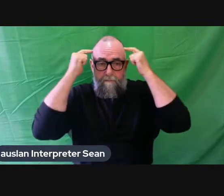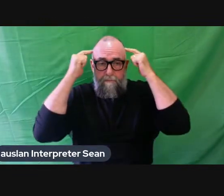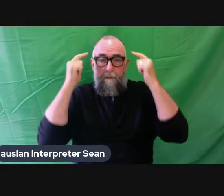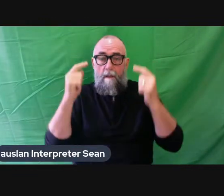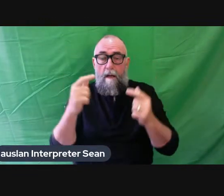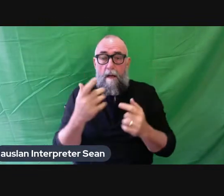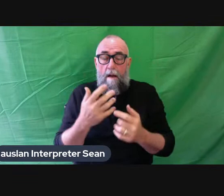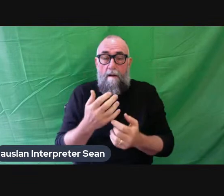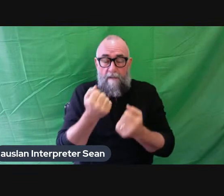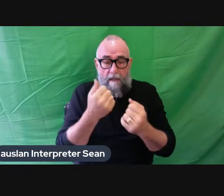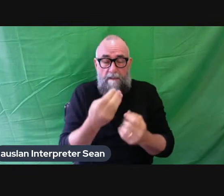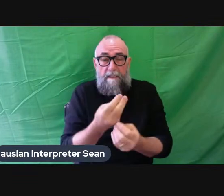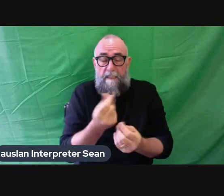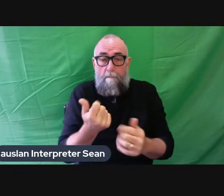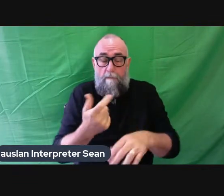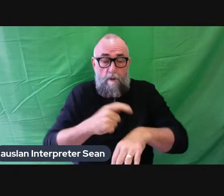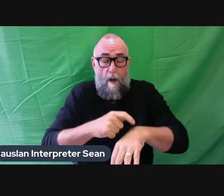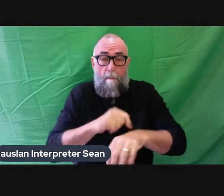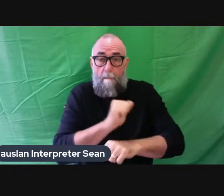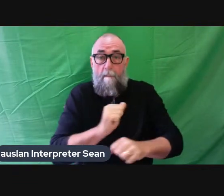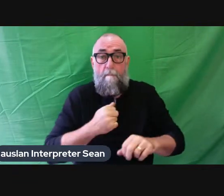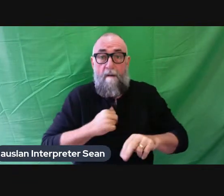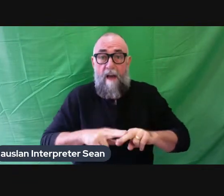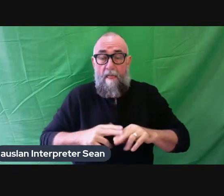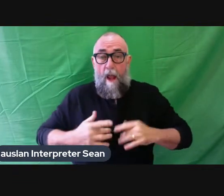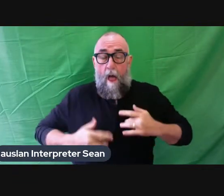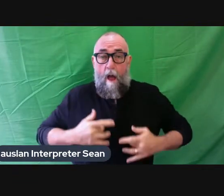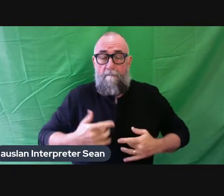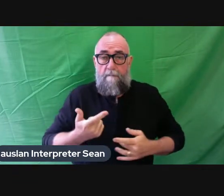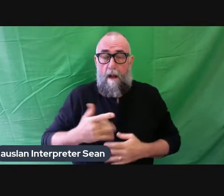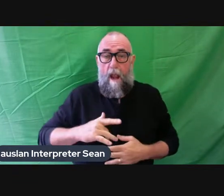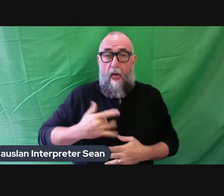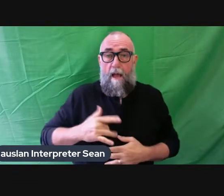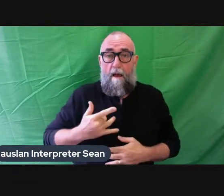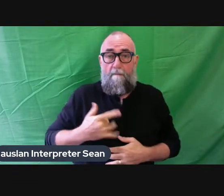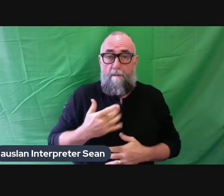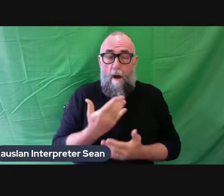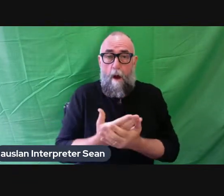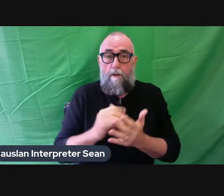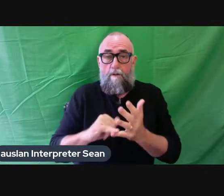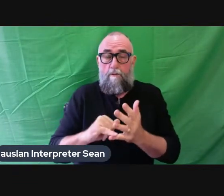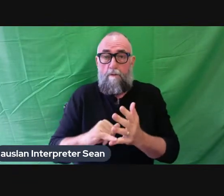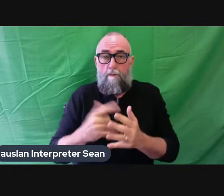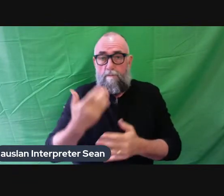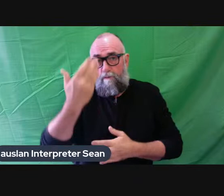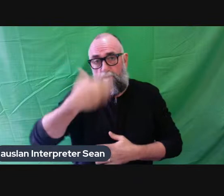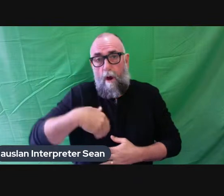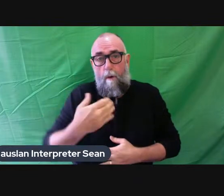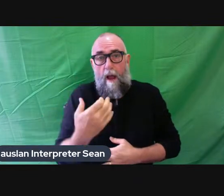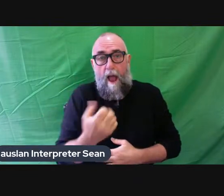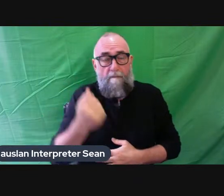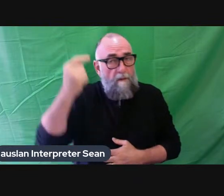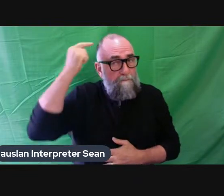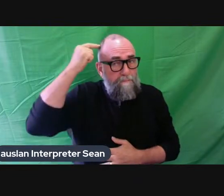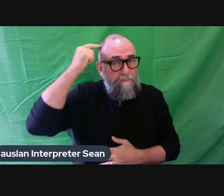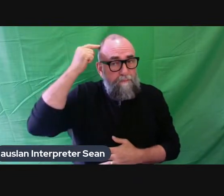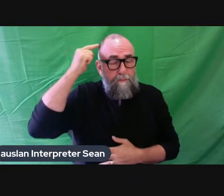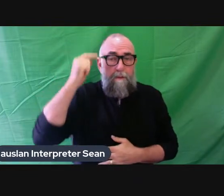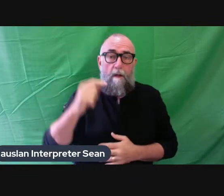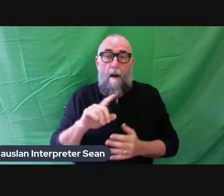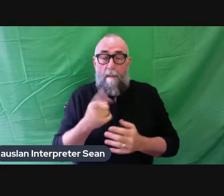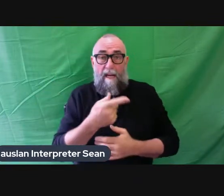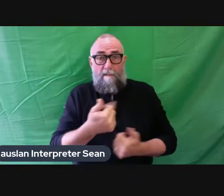some stage. So we're pretty chuffed that we still have him with us, and he's in pretty good